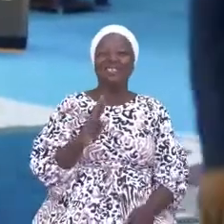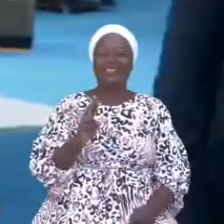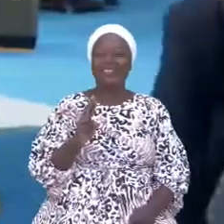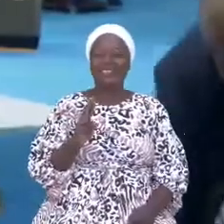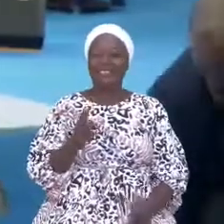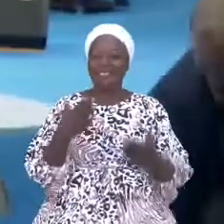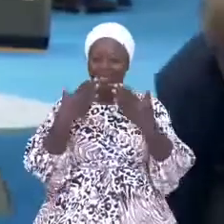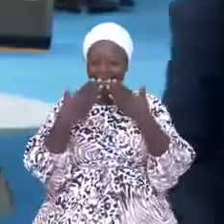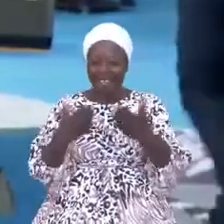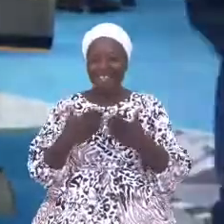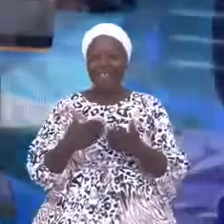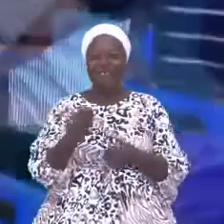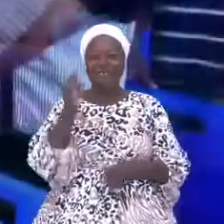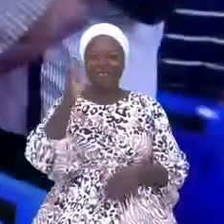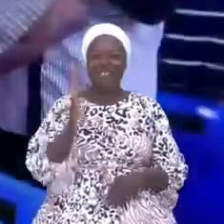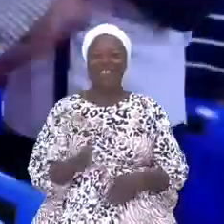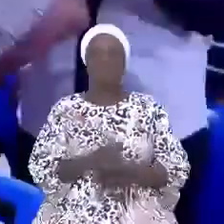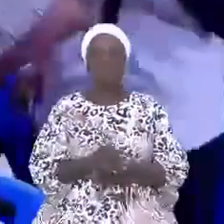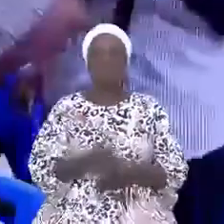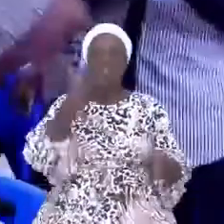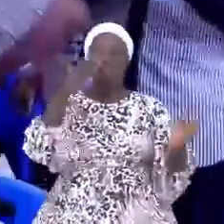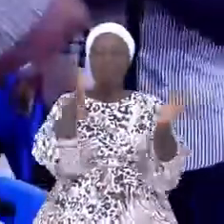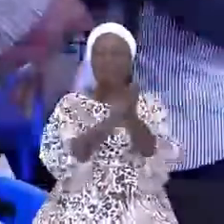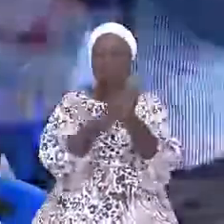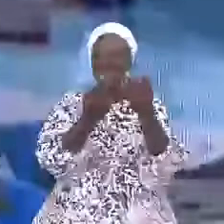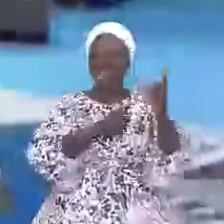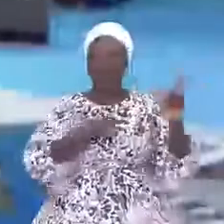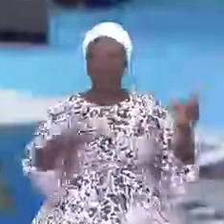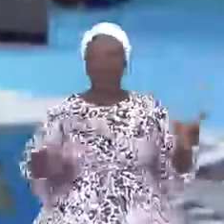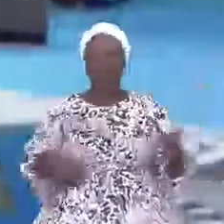Thank you, Pastor. Praise the Lord.